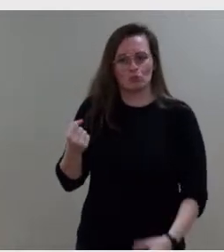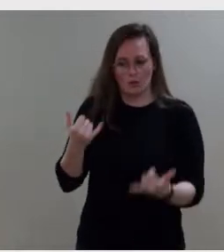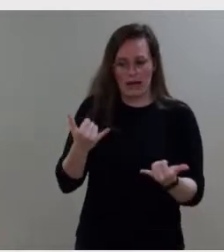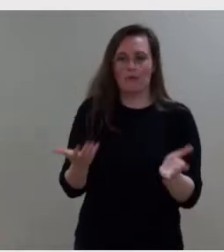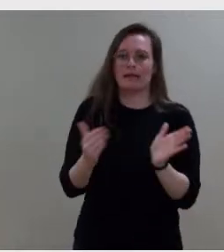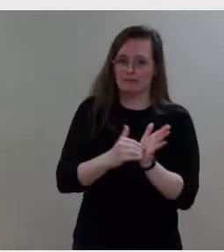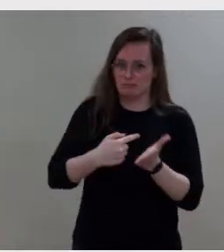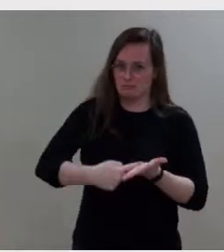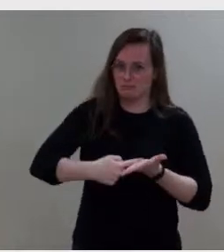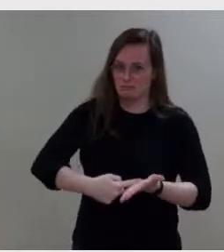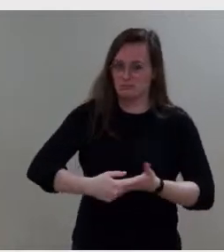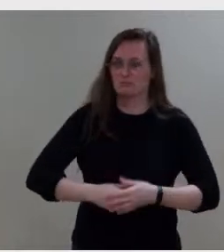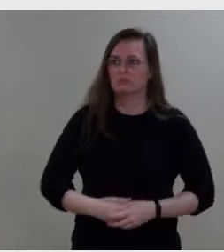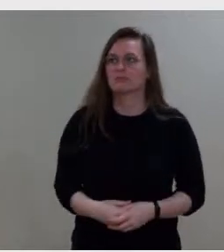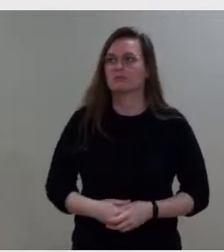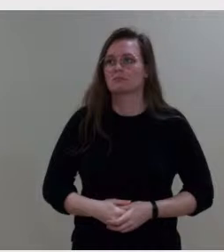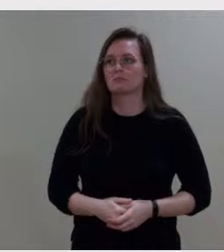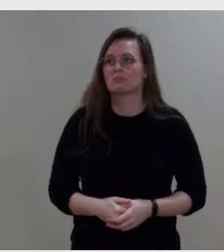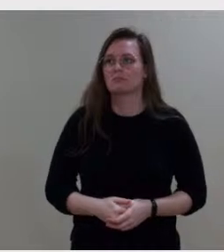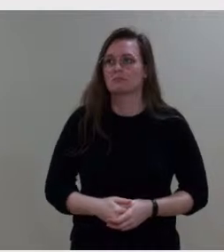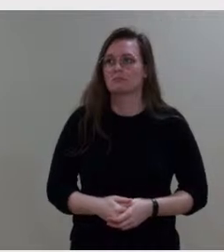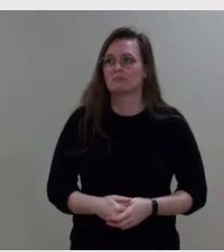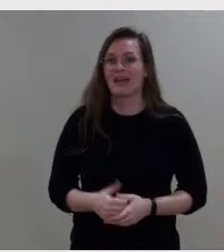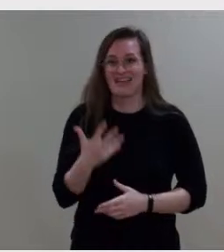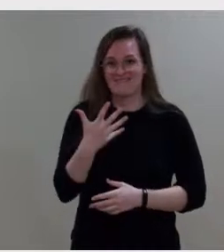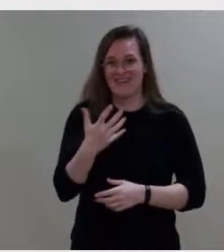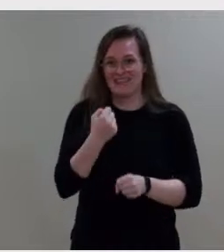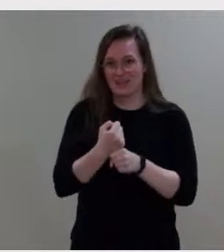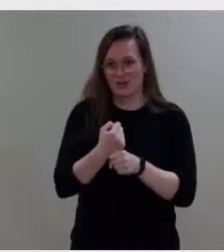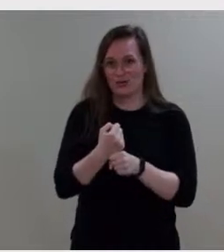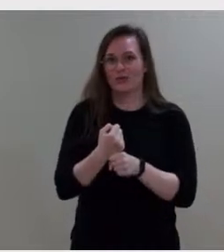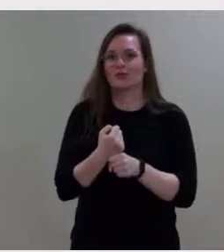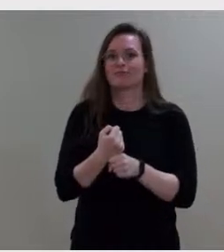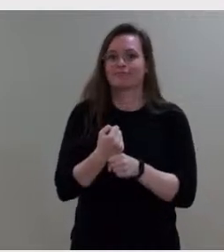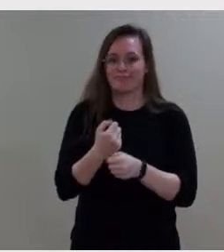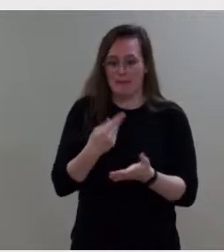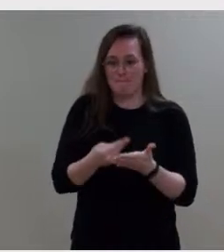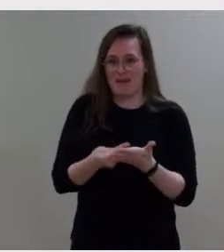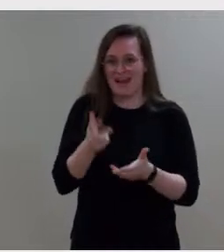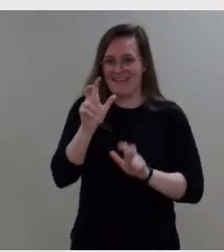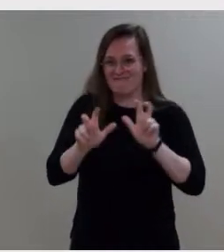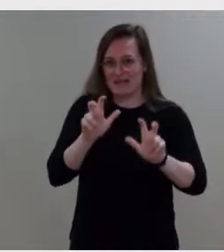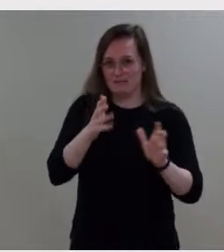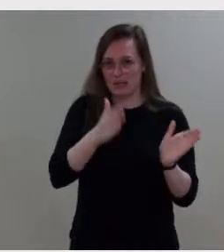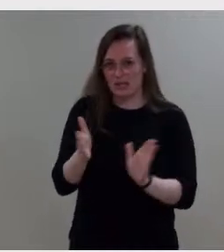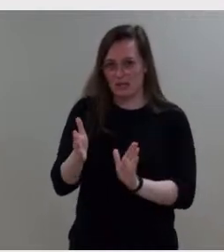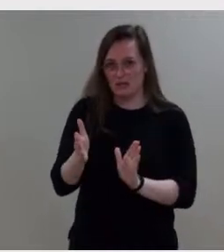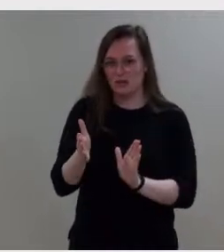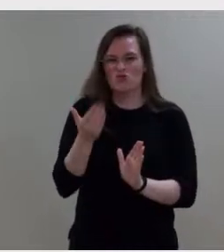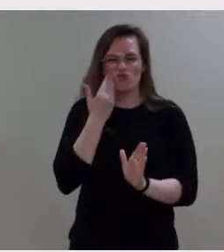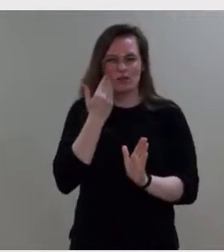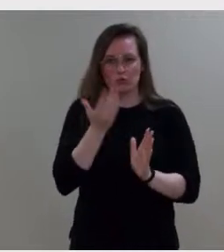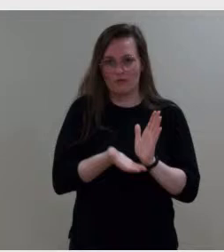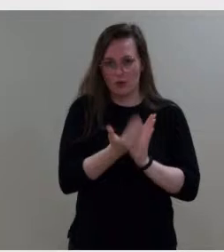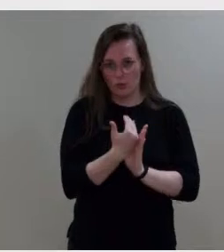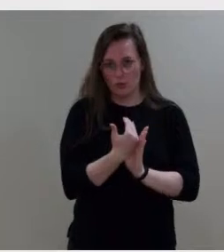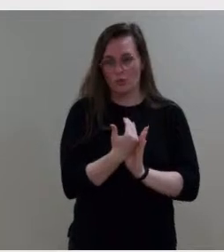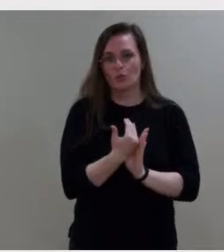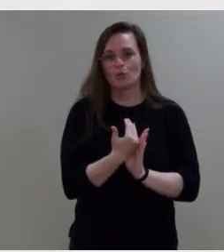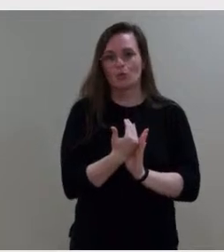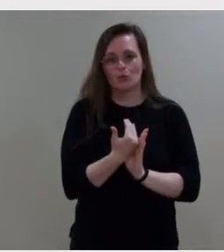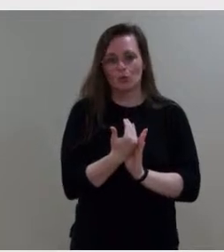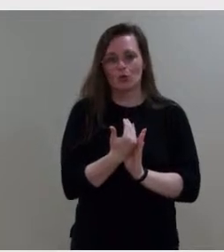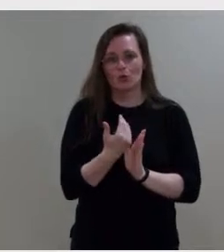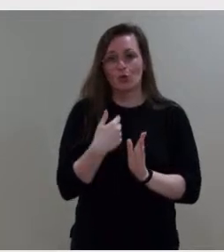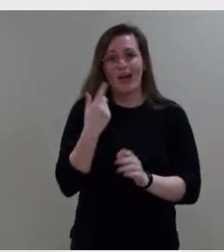As we recently went through the 5-year capital investment plan, we all recognize that Kentville is facing a number